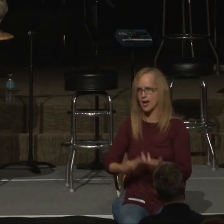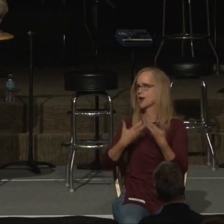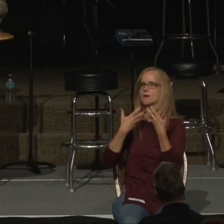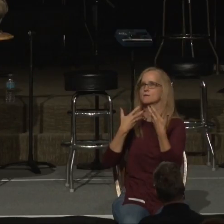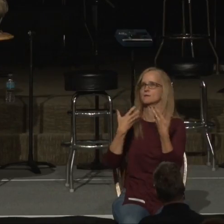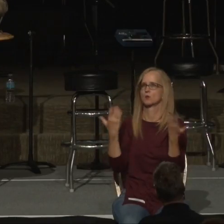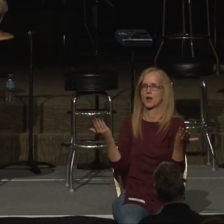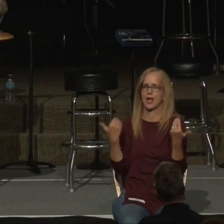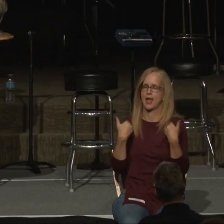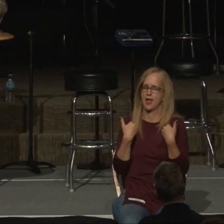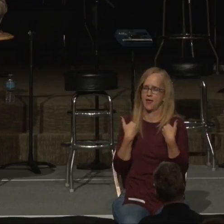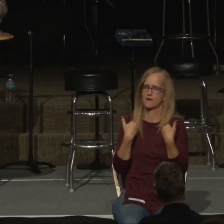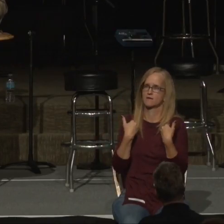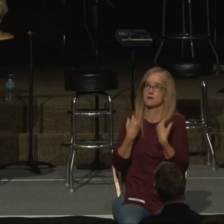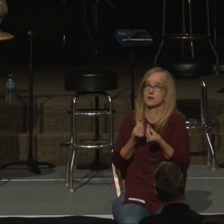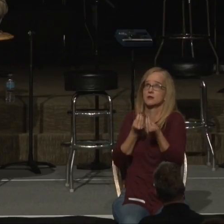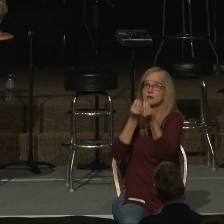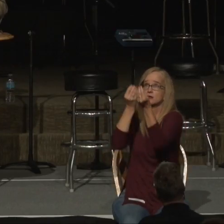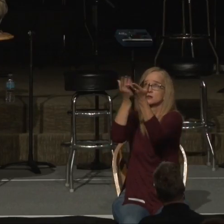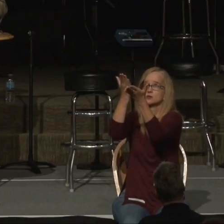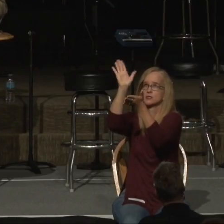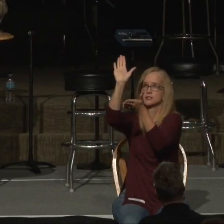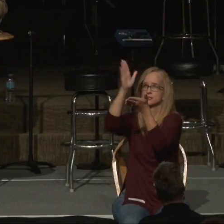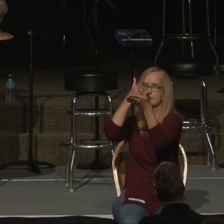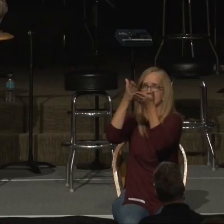I have into his hands.